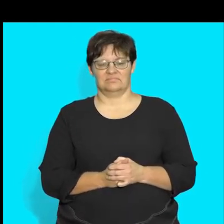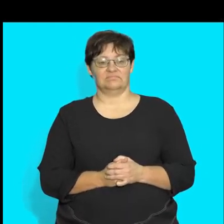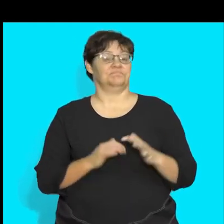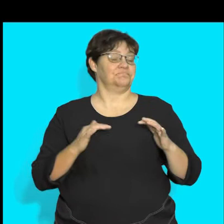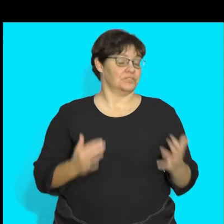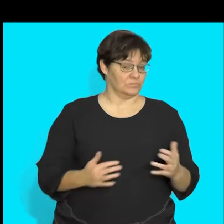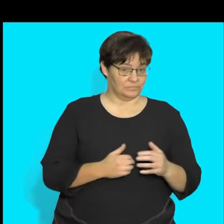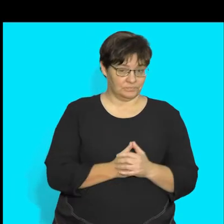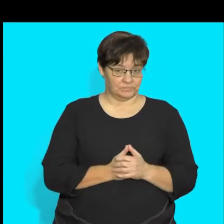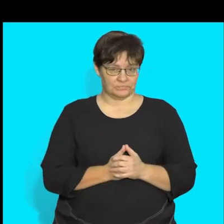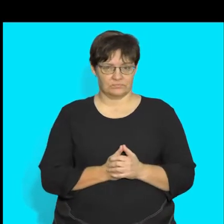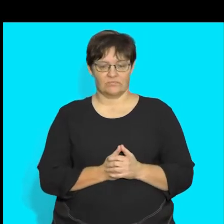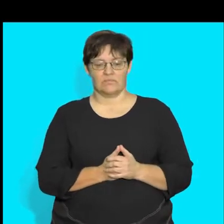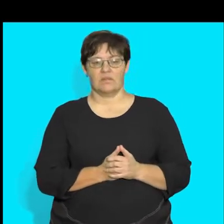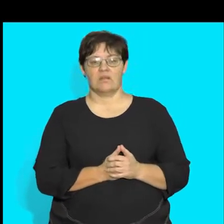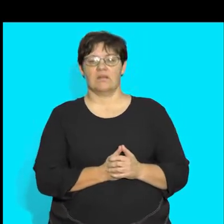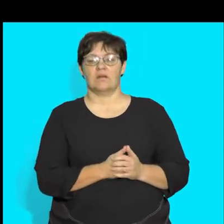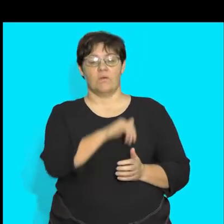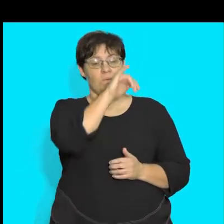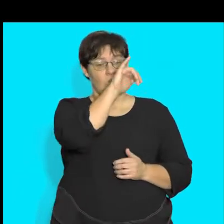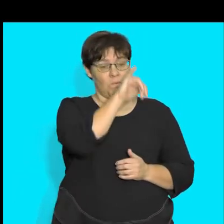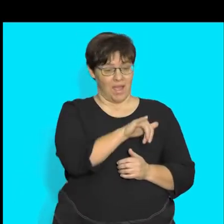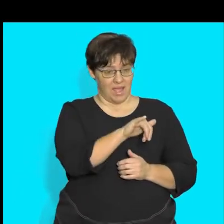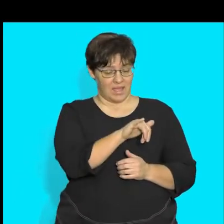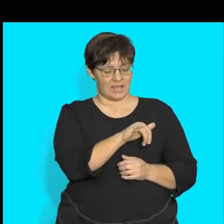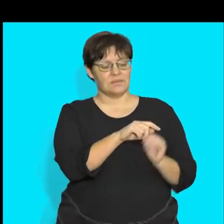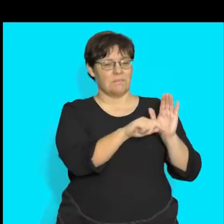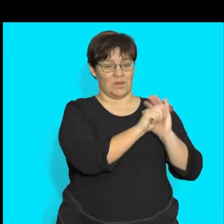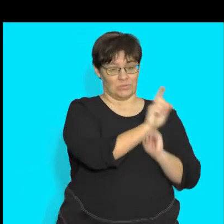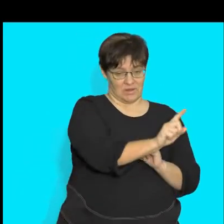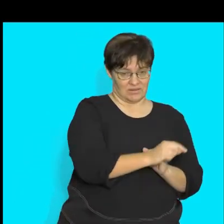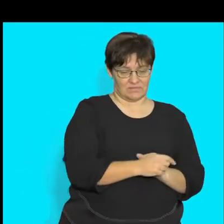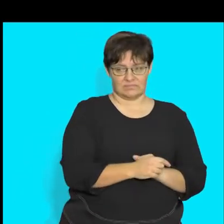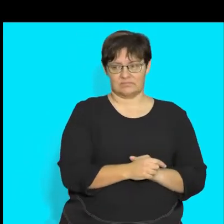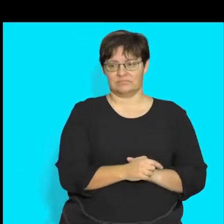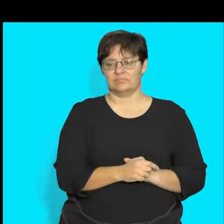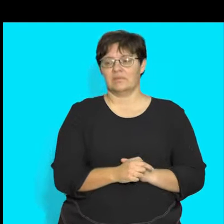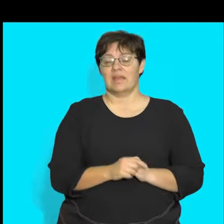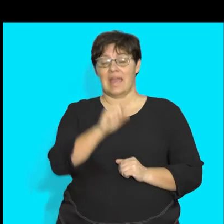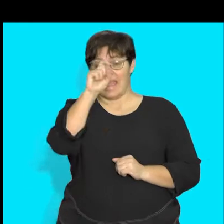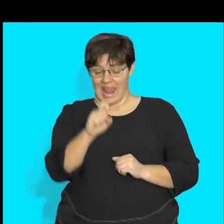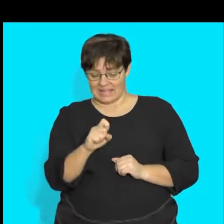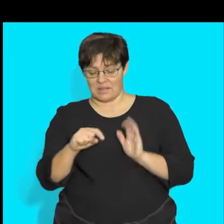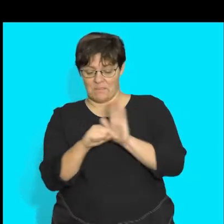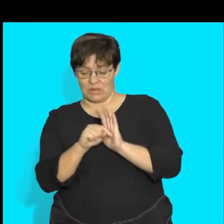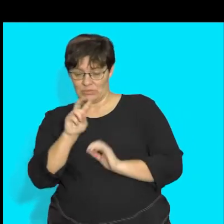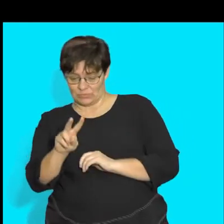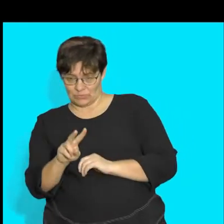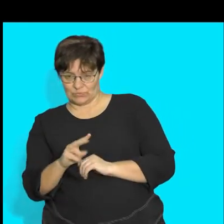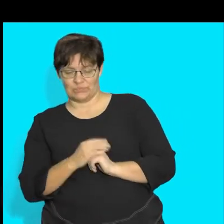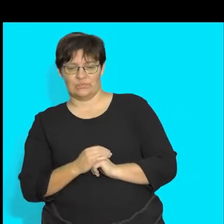So y is minus 1, x is minus 2. Let me go back to blue.